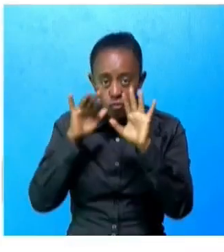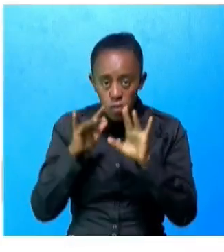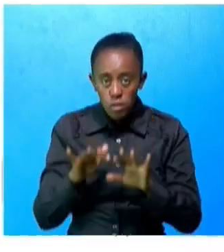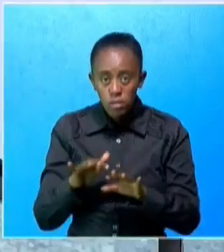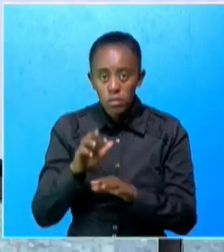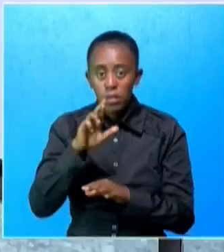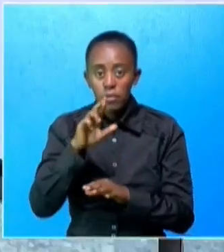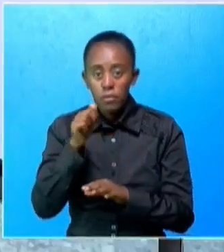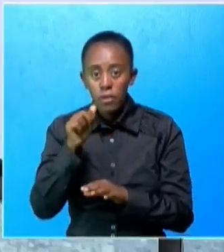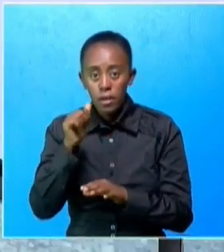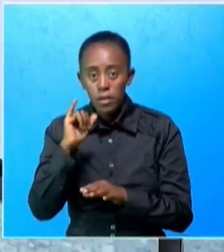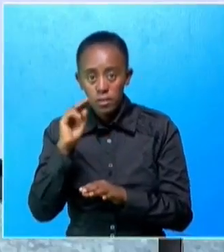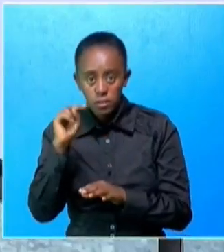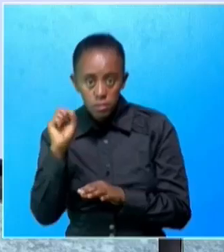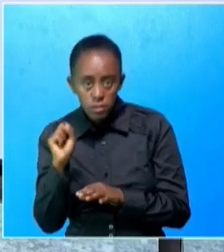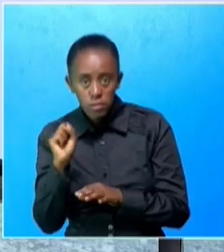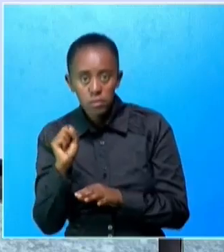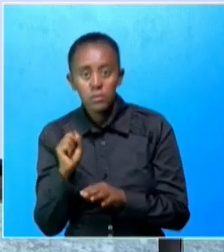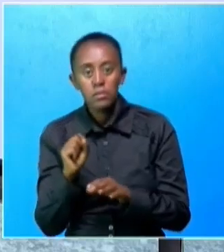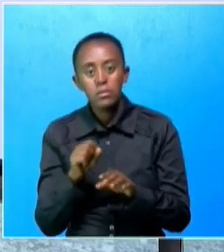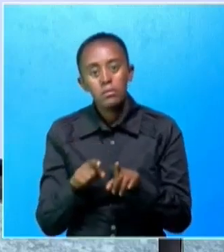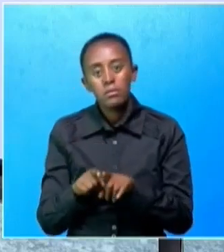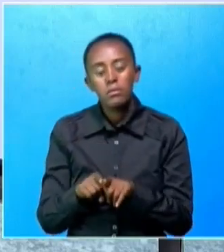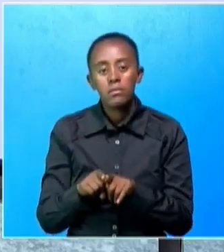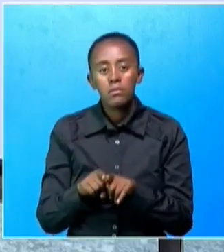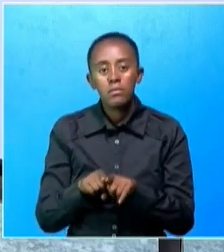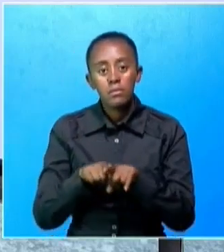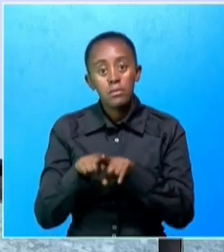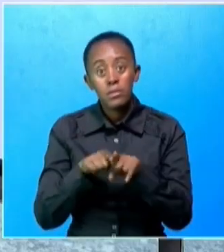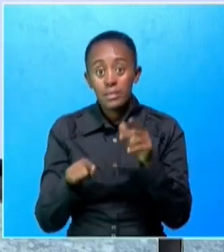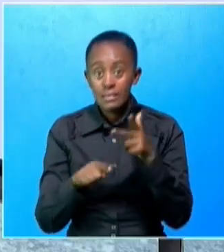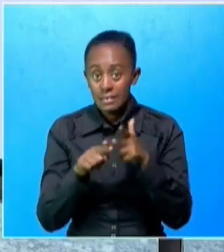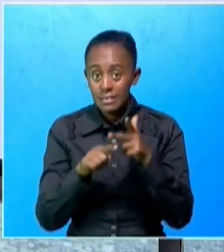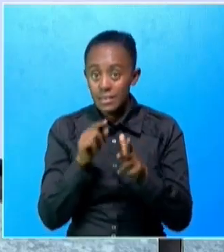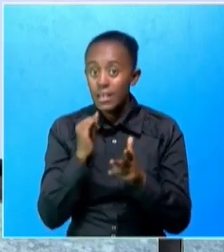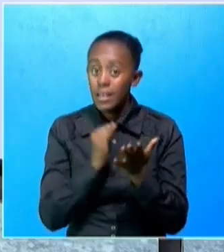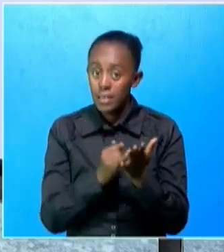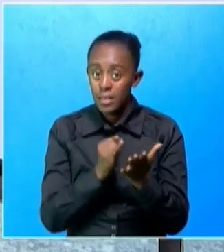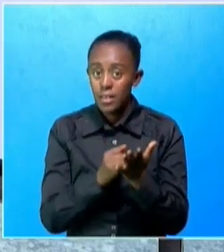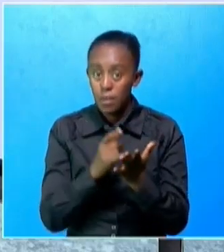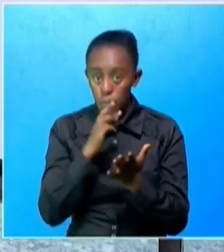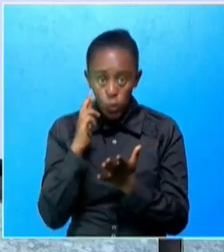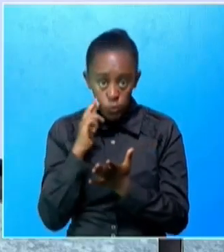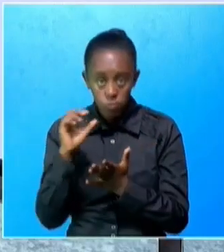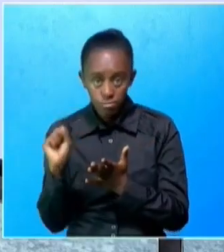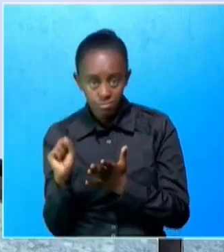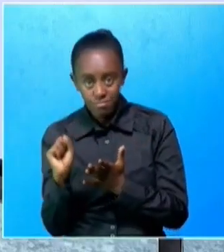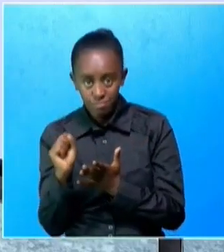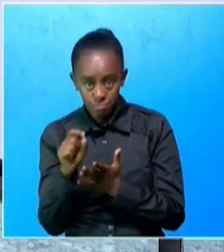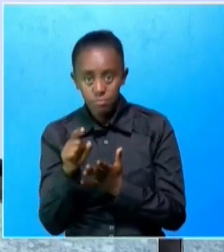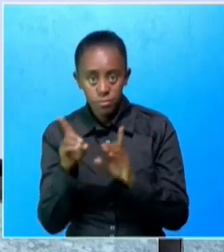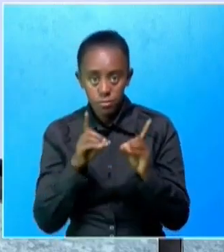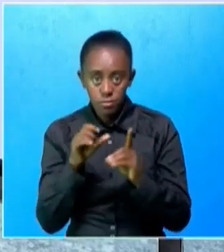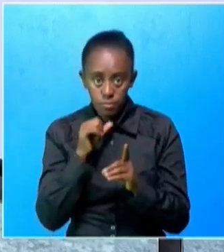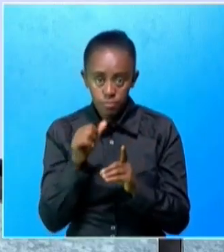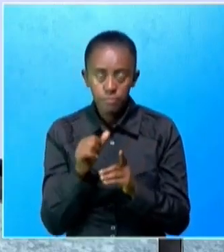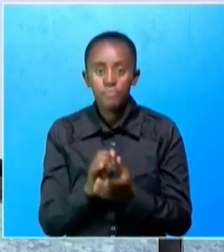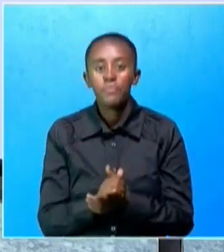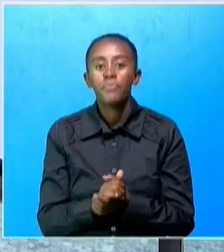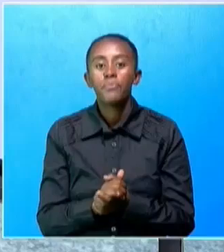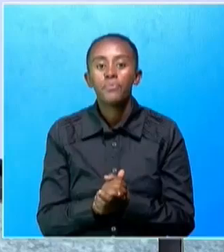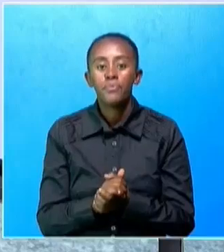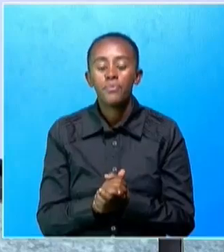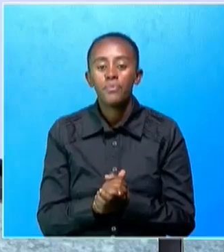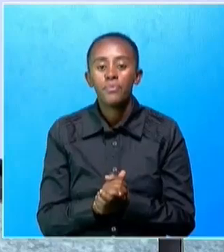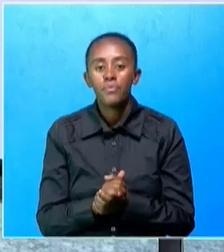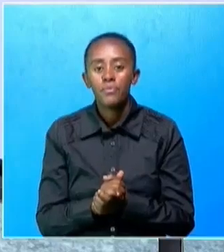now. It is agree with the third person singular that is it. Don't forget that. That's why we are adding here now